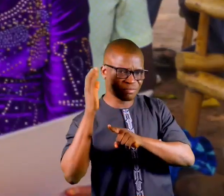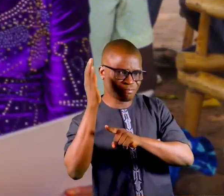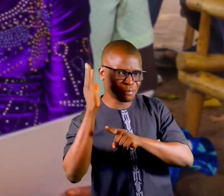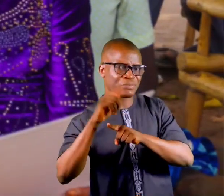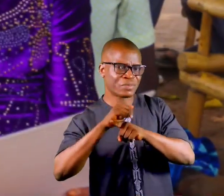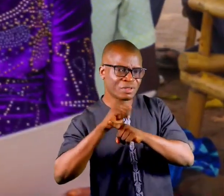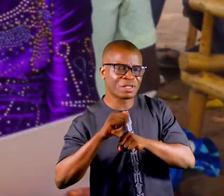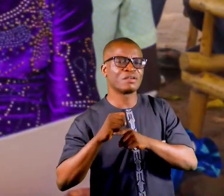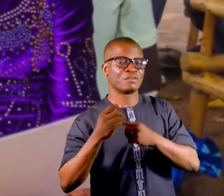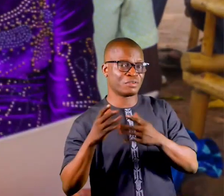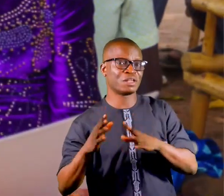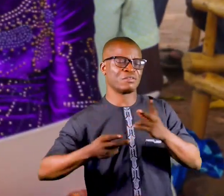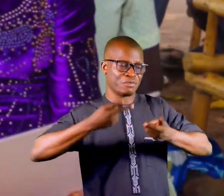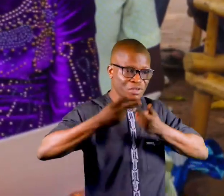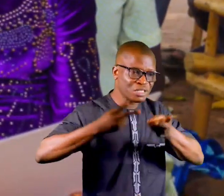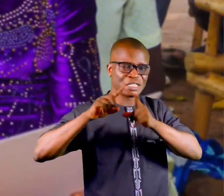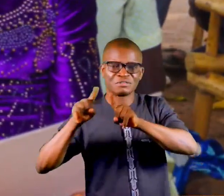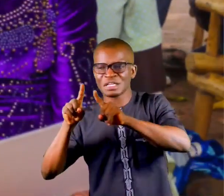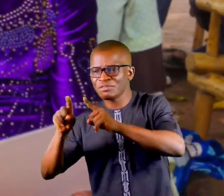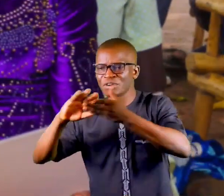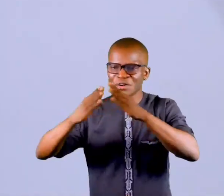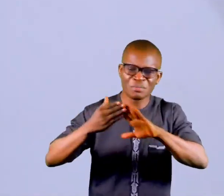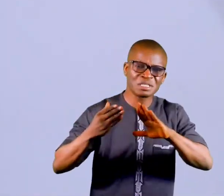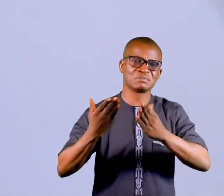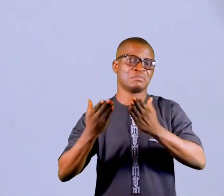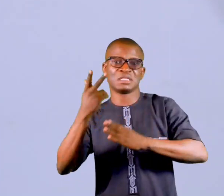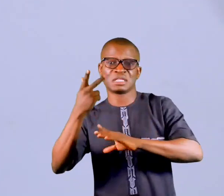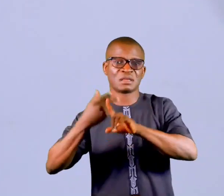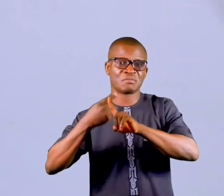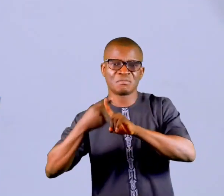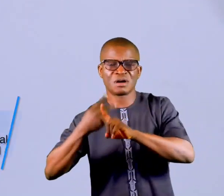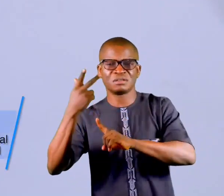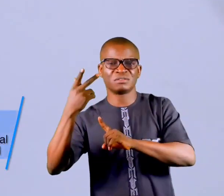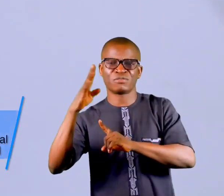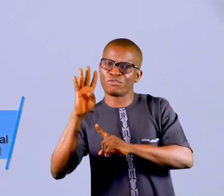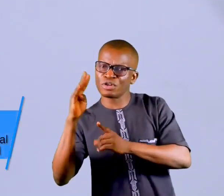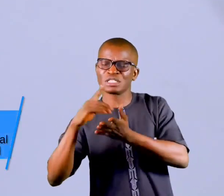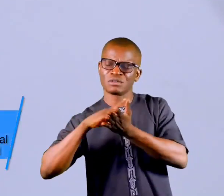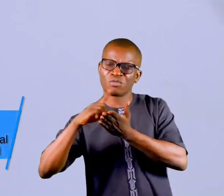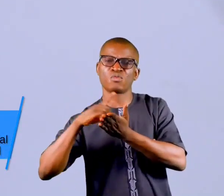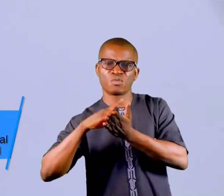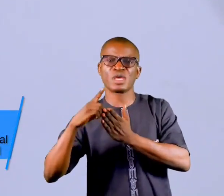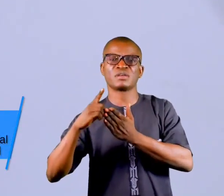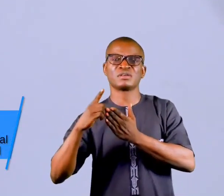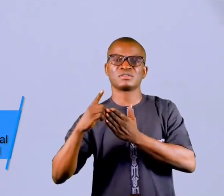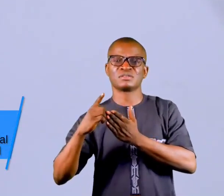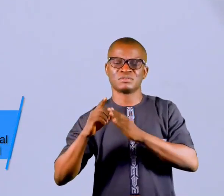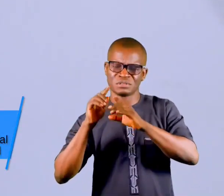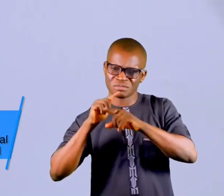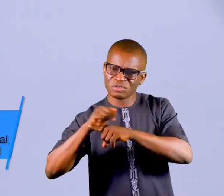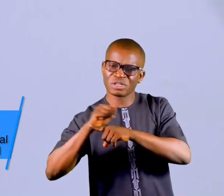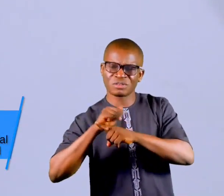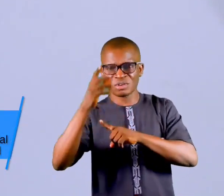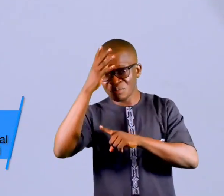they would go to a community, and over a period of 3 months, 12 to 14 weeks, deliver the program to